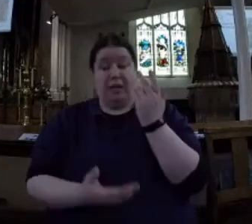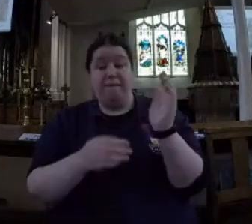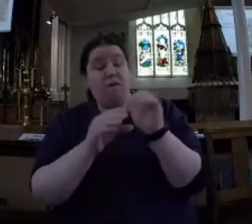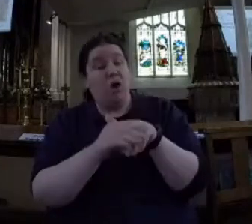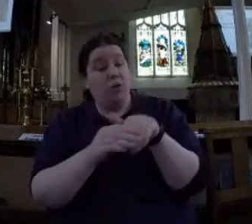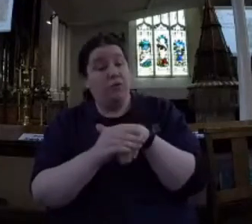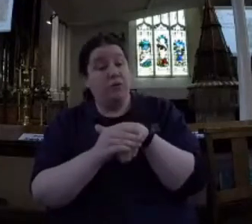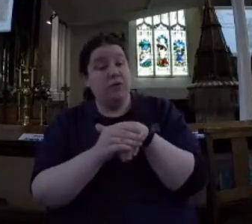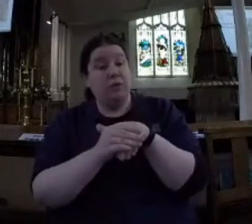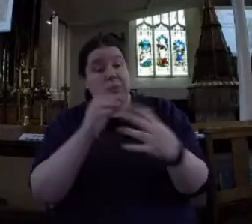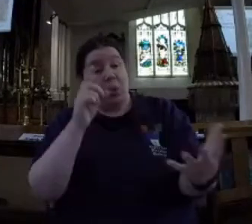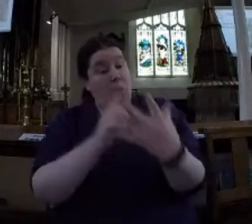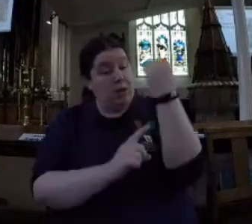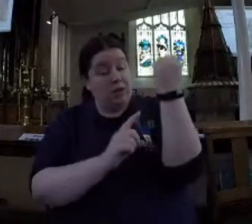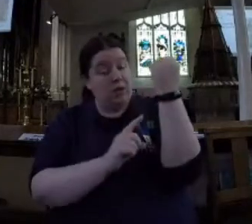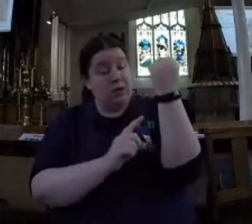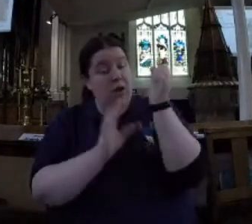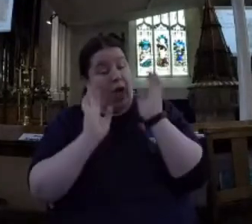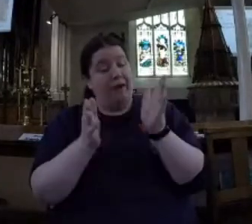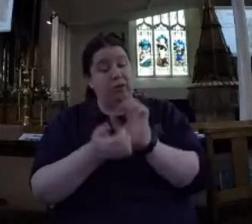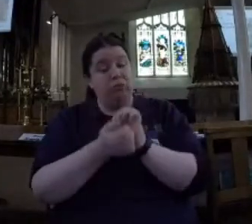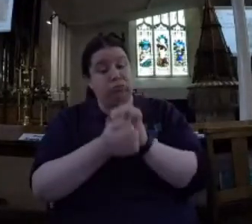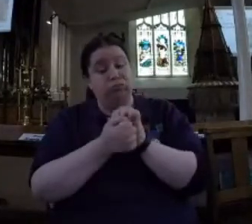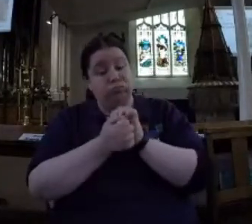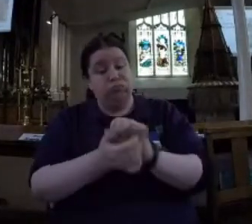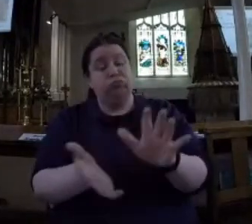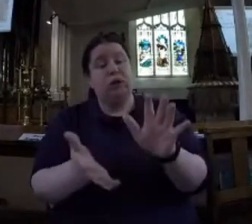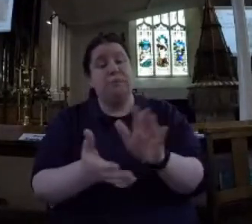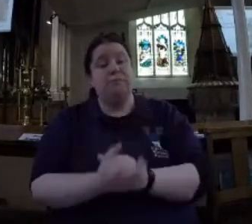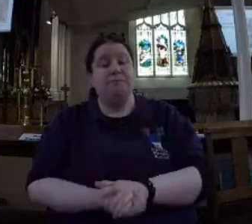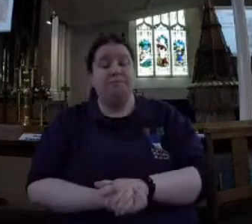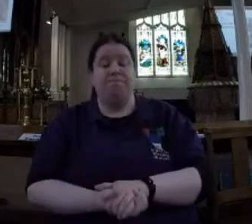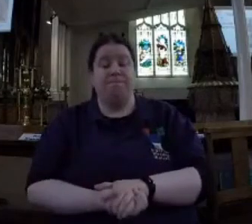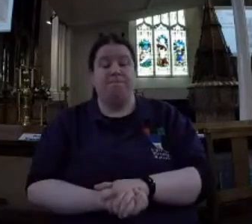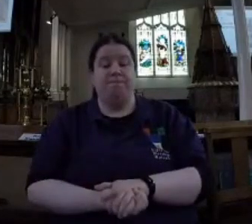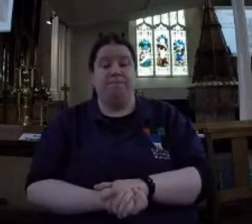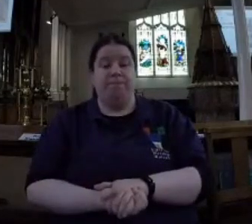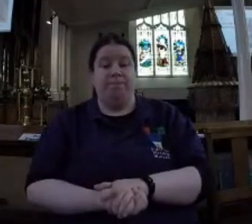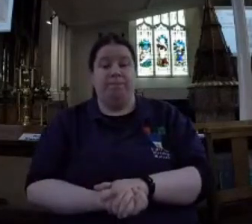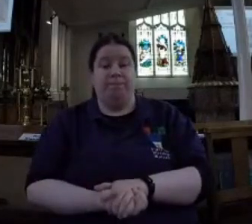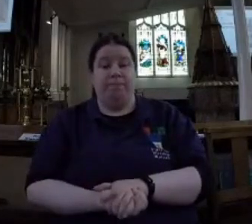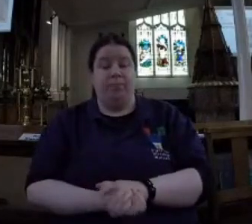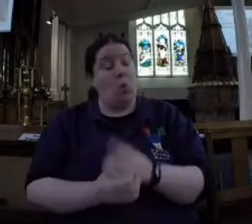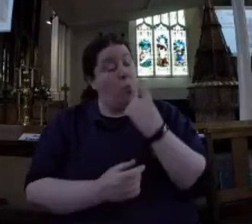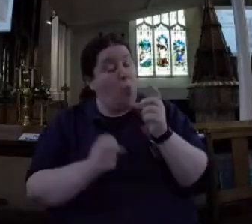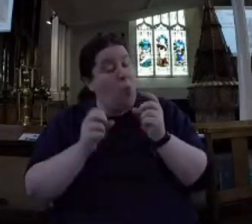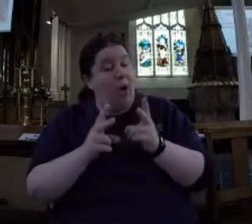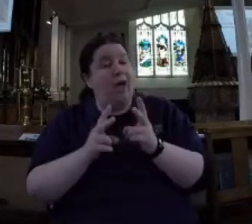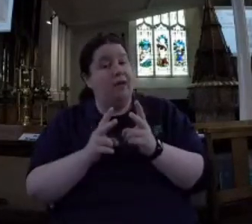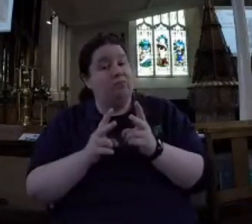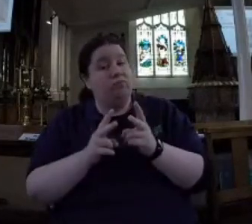to have any chance of winning, you've got to roll the dice. You've got to get involved. And one good way of getting